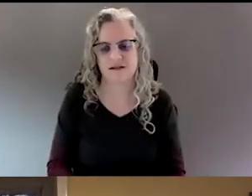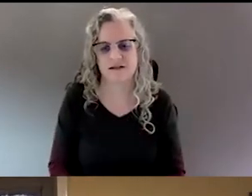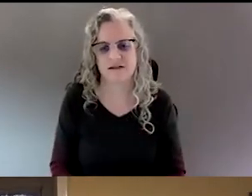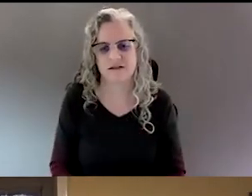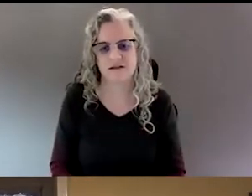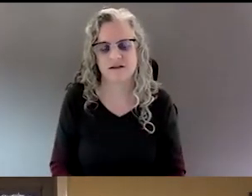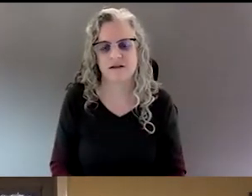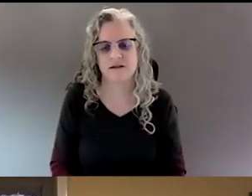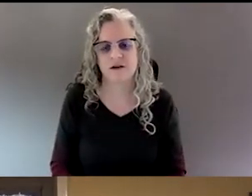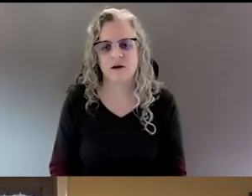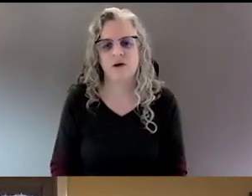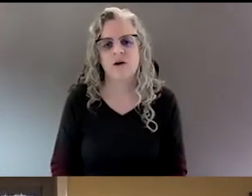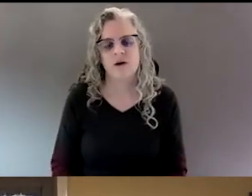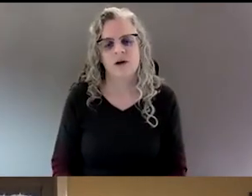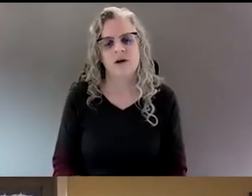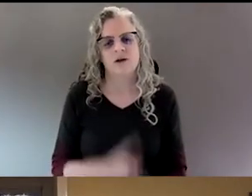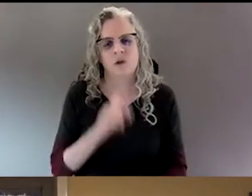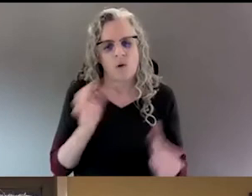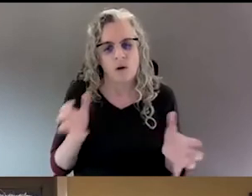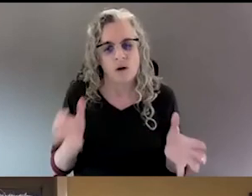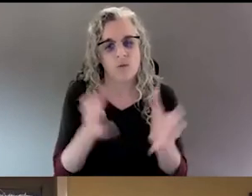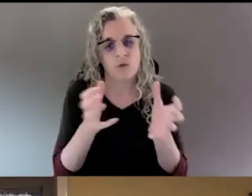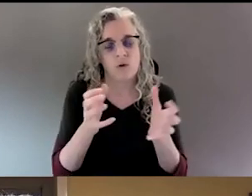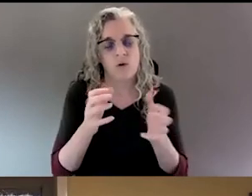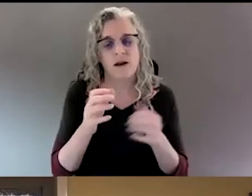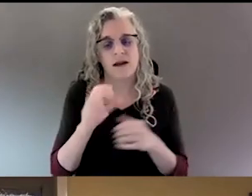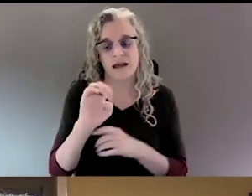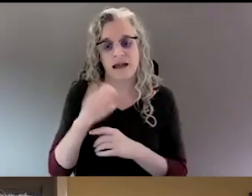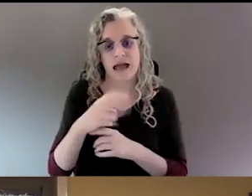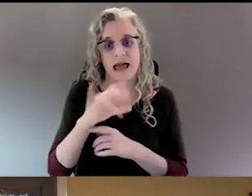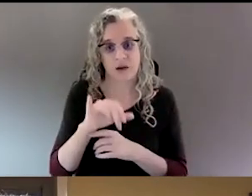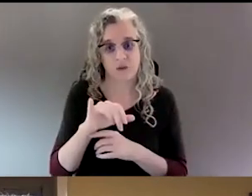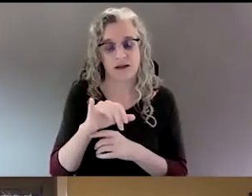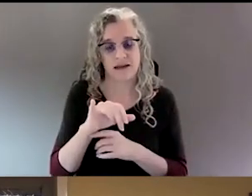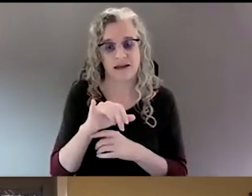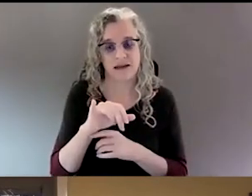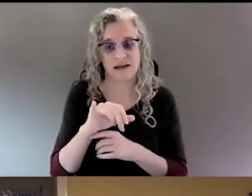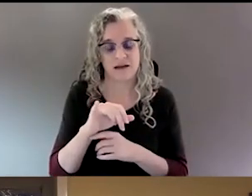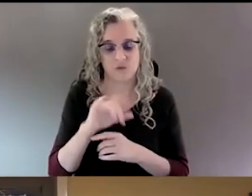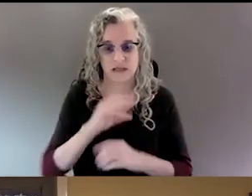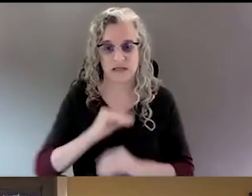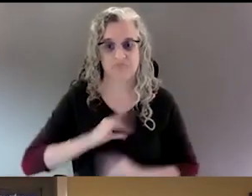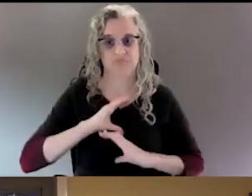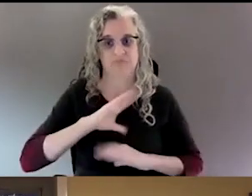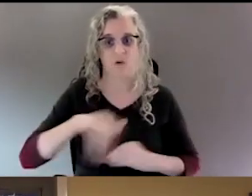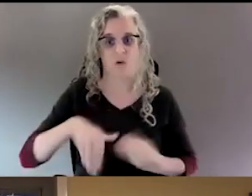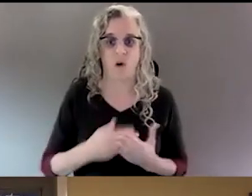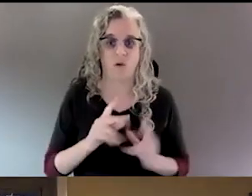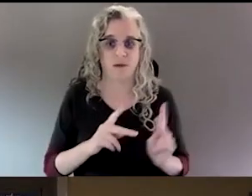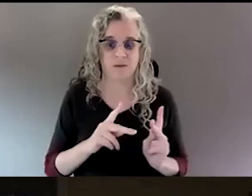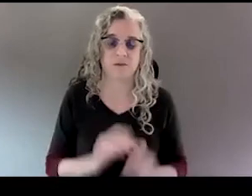promoting equity actually feeds us, feeds all of us. Thank you so